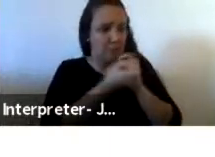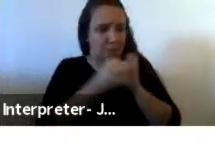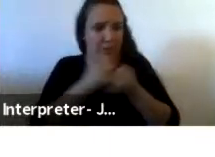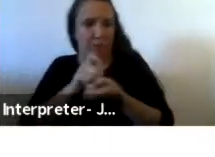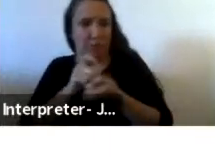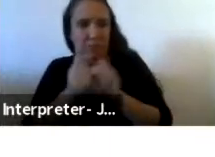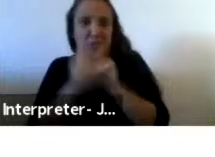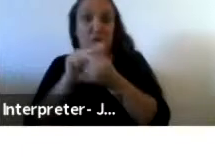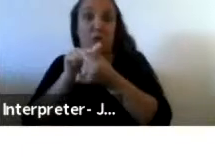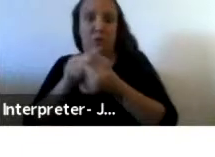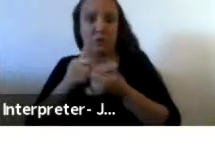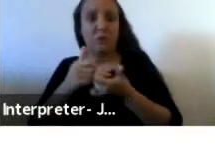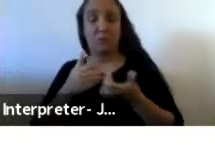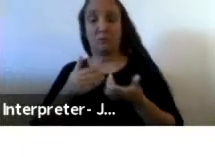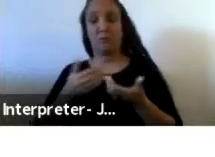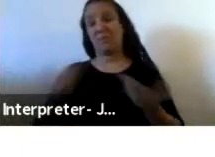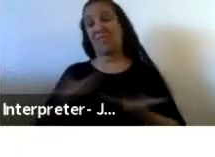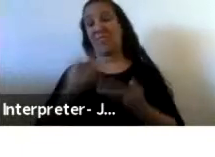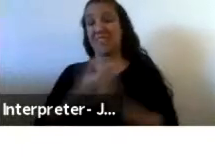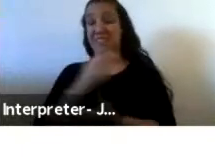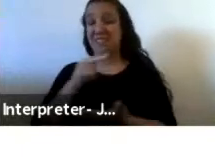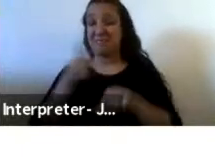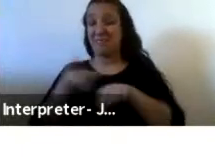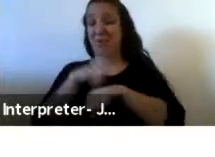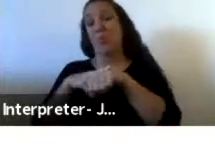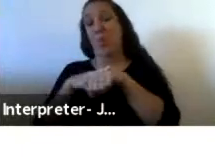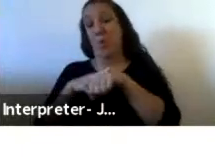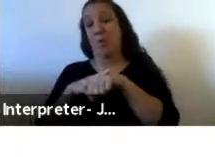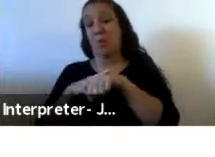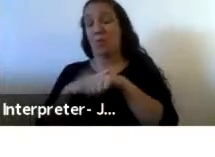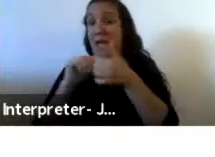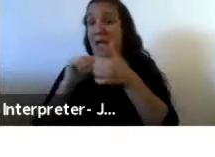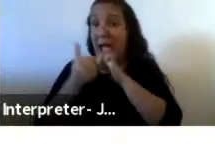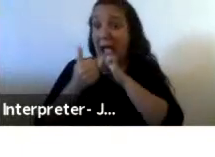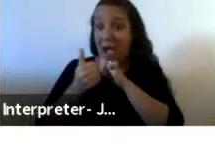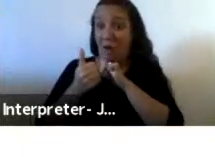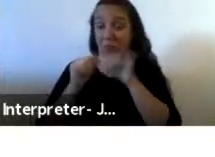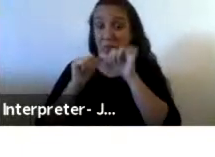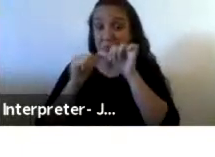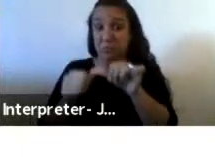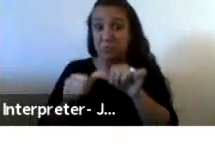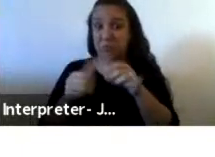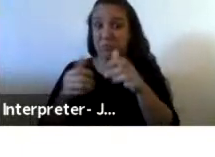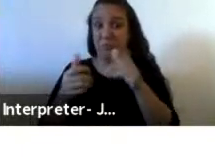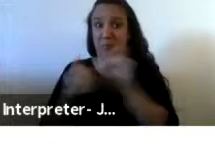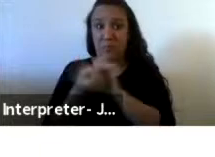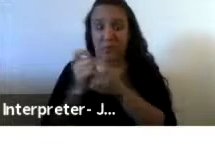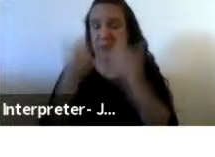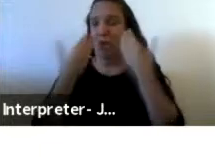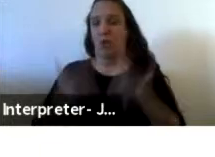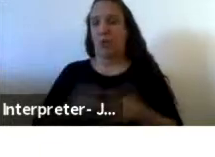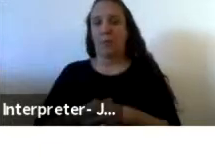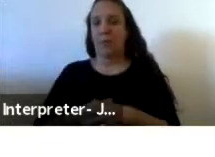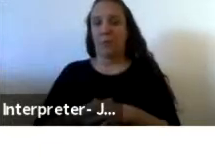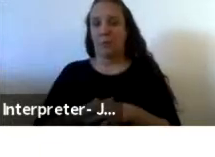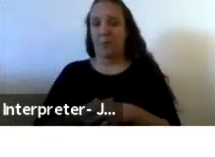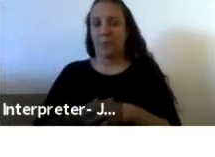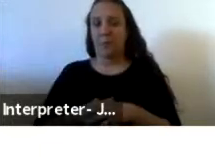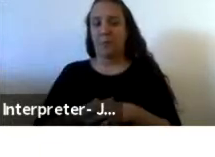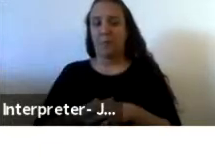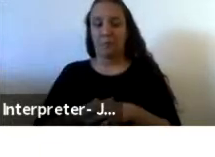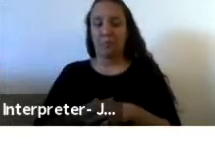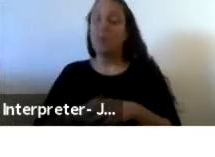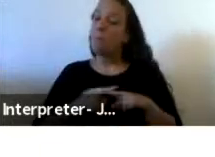is a new norm. I don't know how long this is gonna happen, what changes are made, but are gonna take place. But I will encourage you to actually